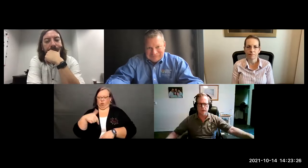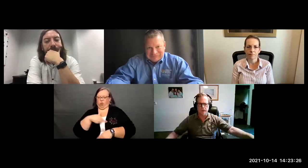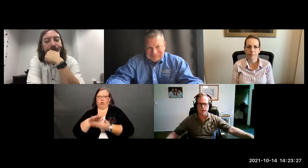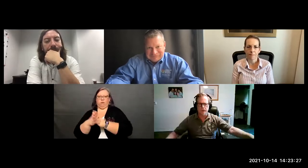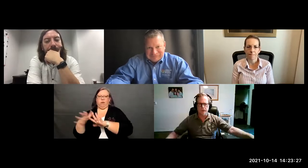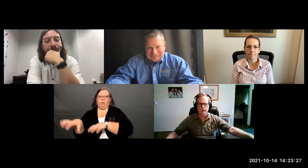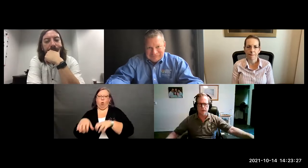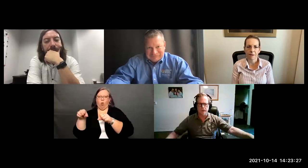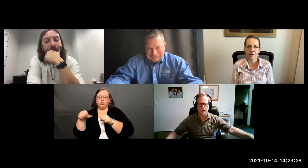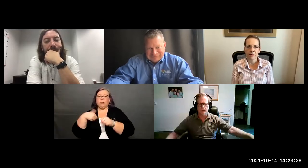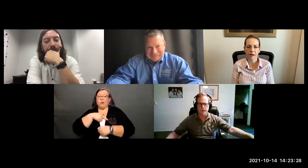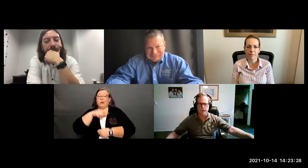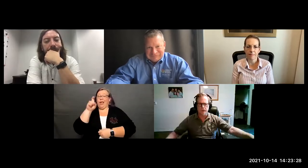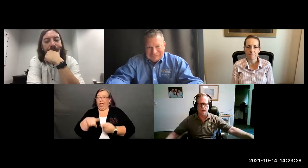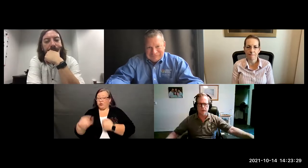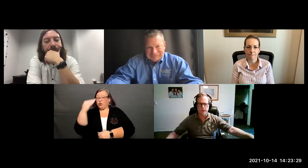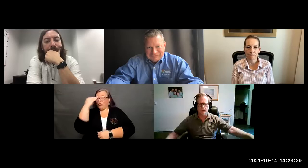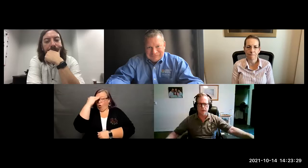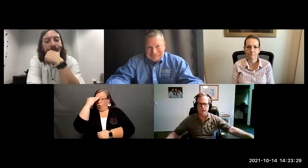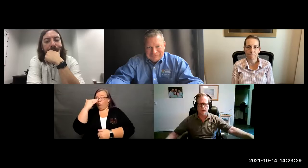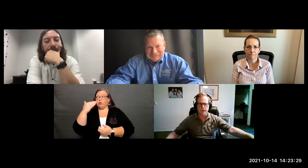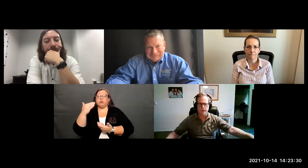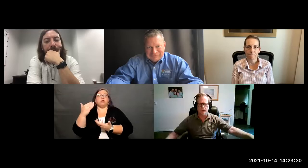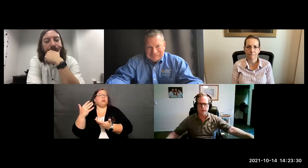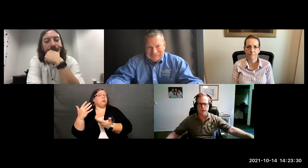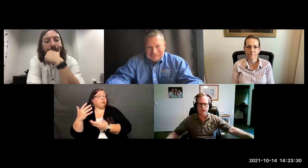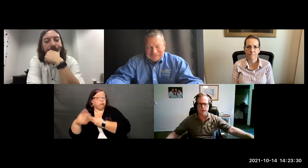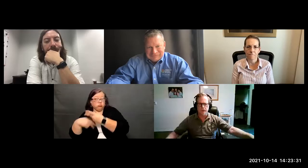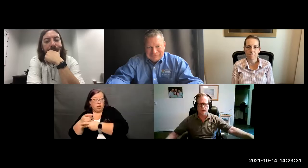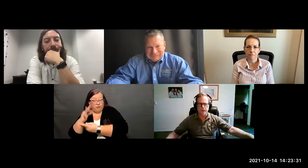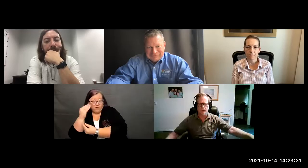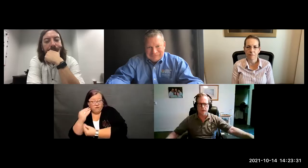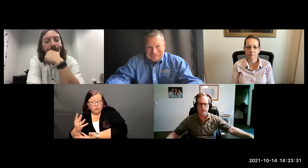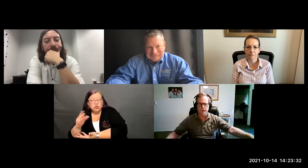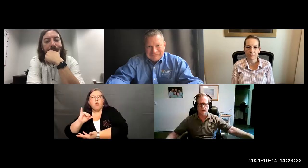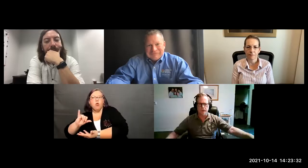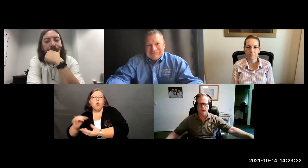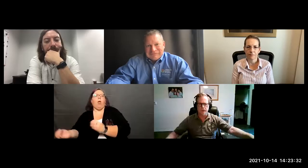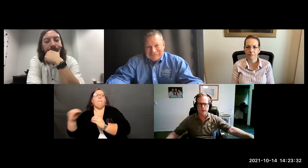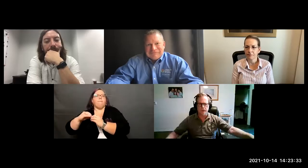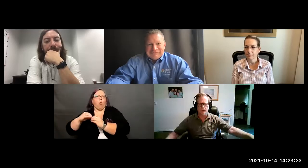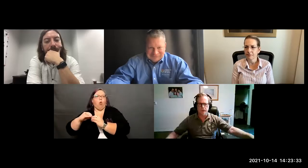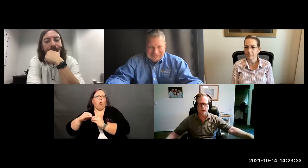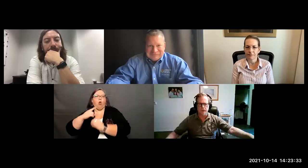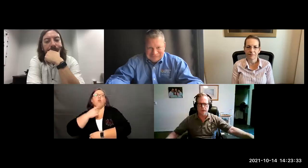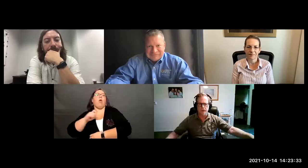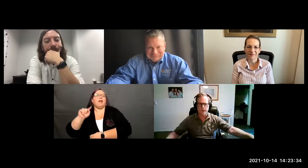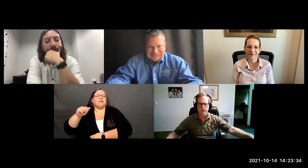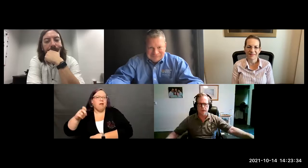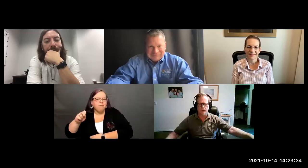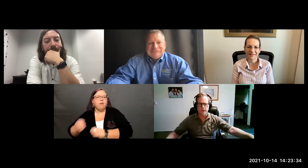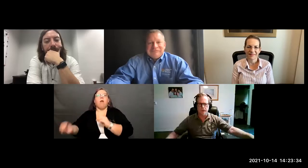know just how much our hands are tied as your contract agent.